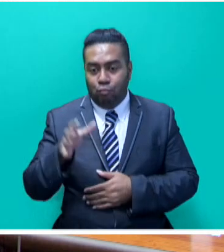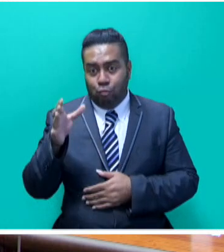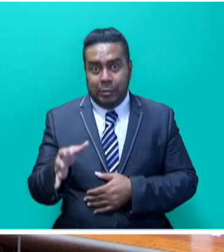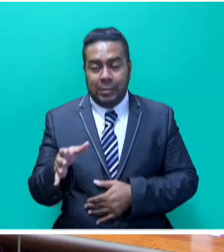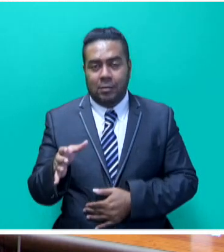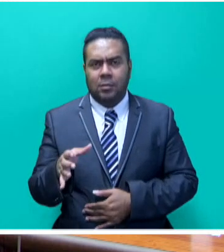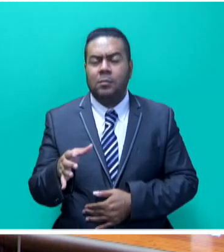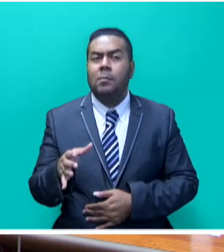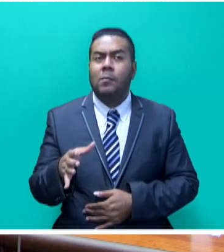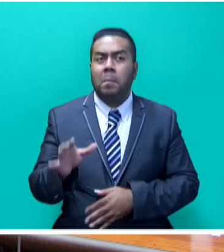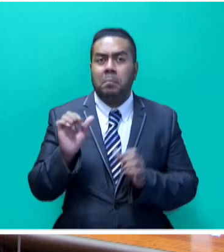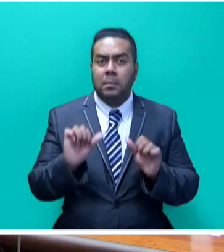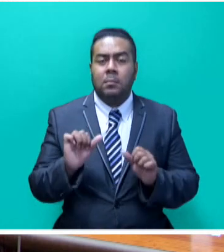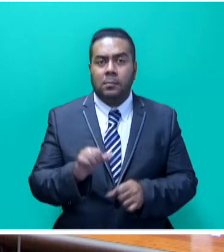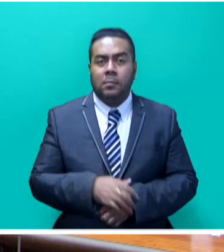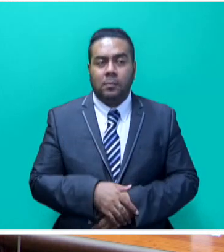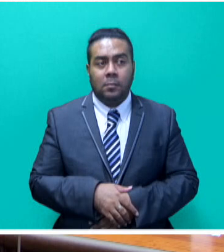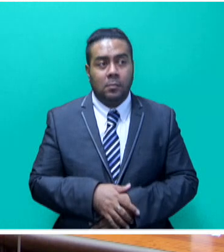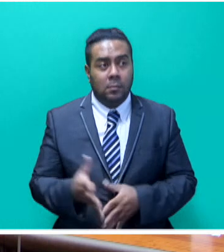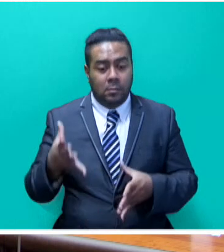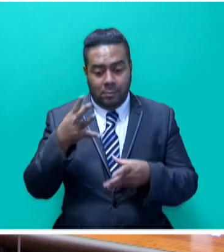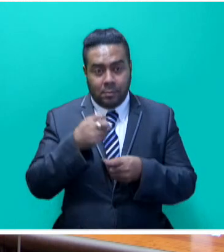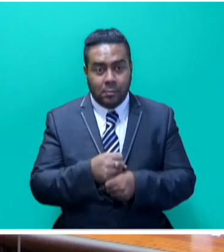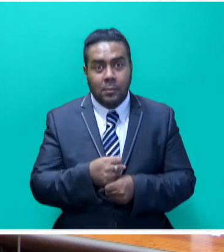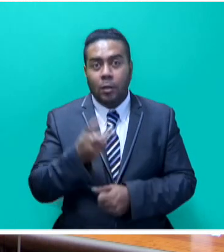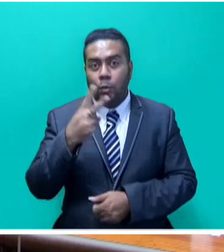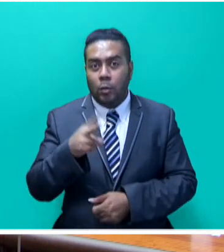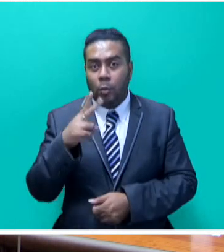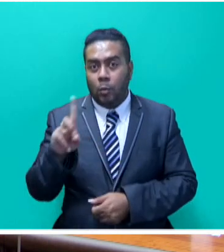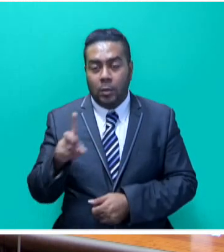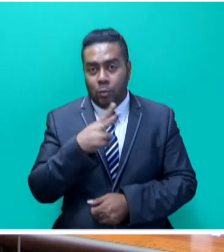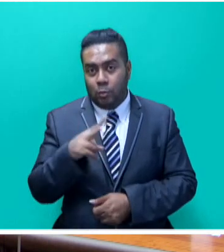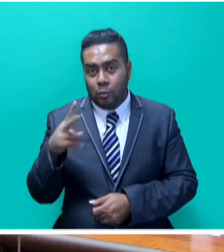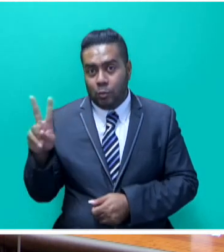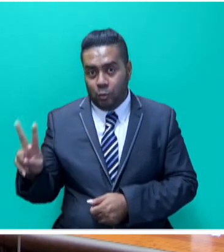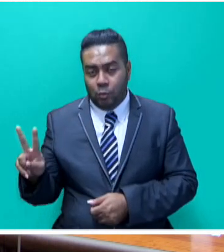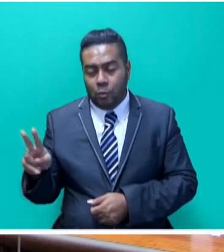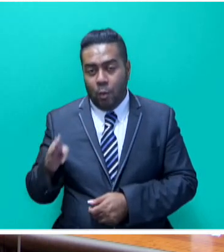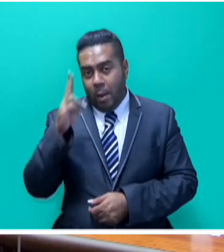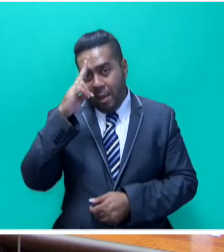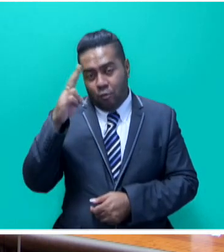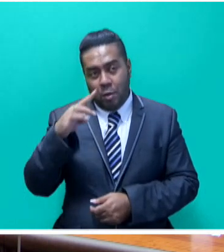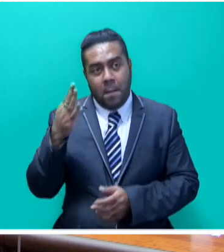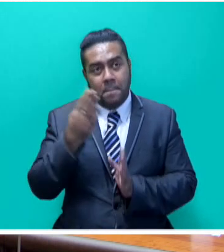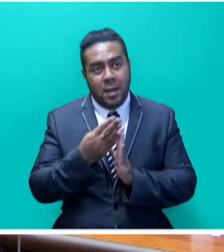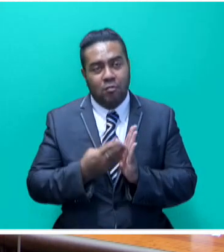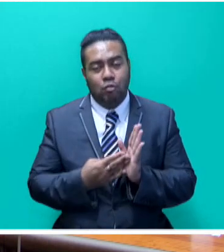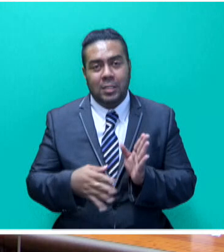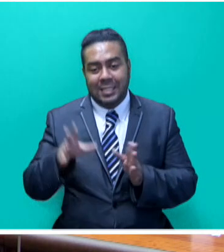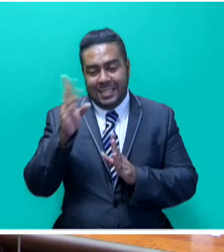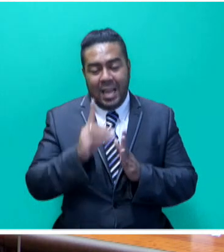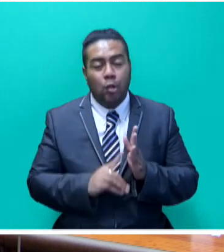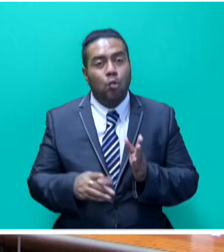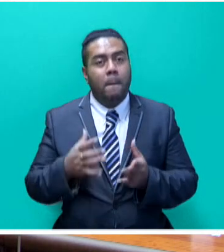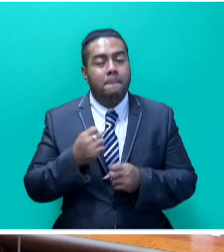protocols. Mr. Speaker, sir, in summary, the 2021-22 national budget is designed to empower